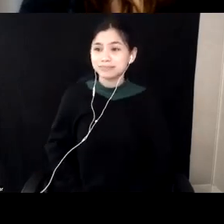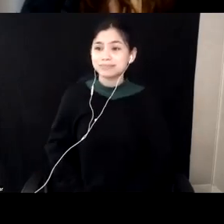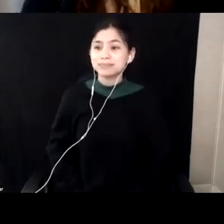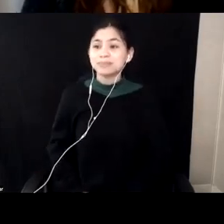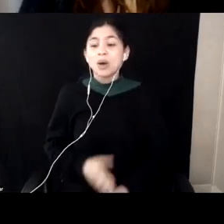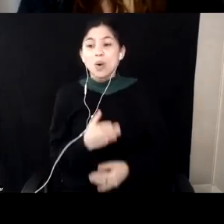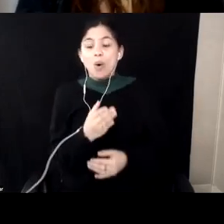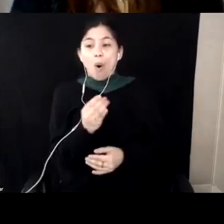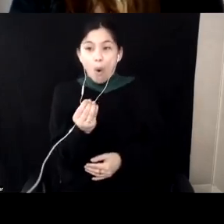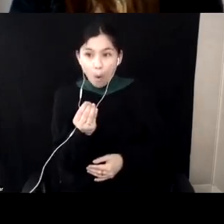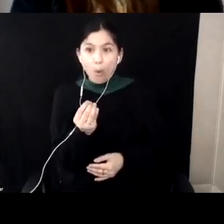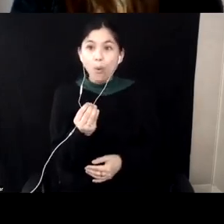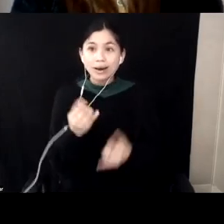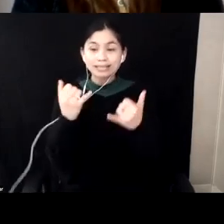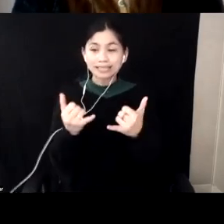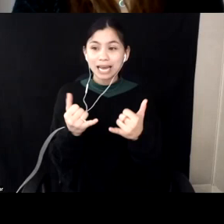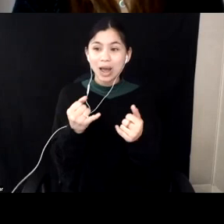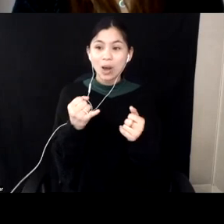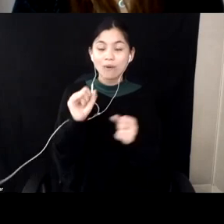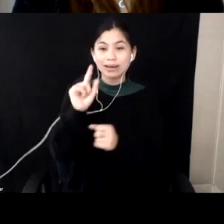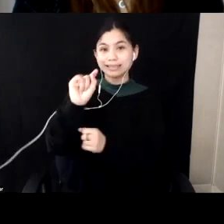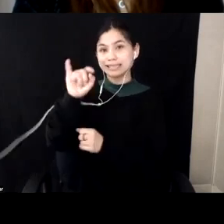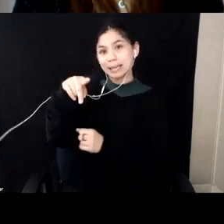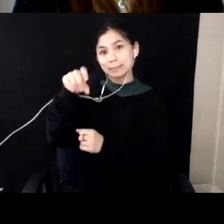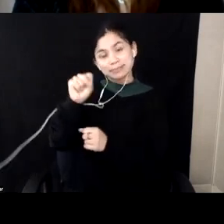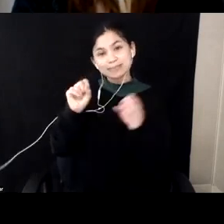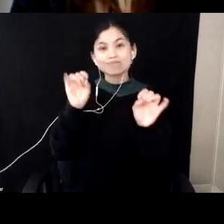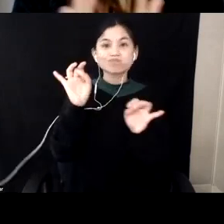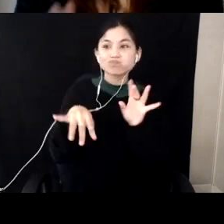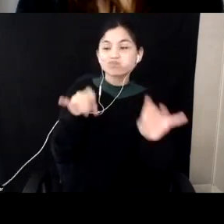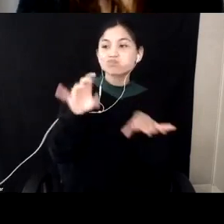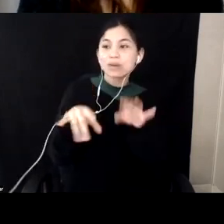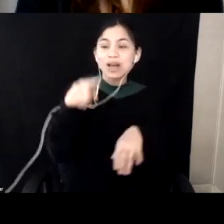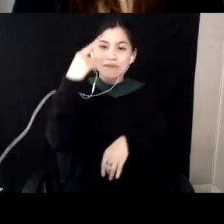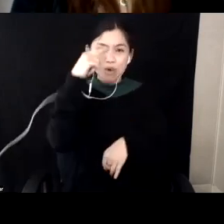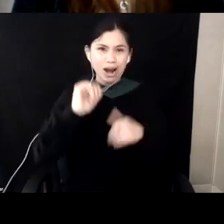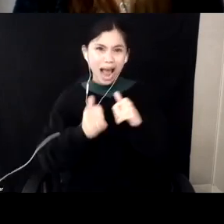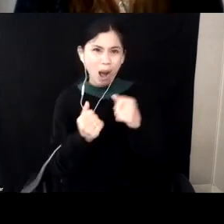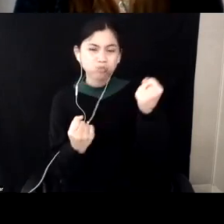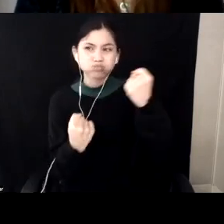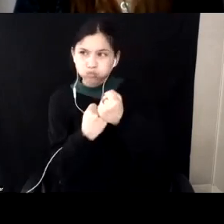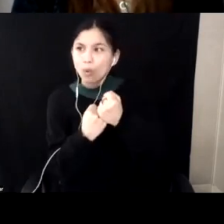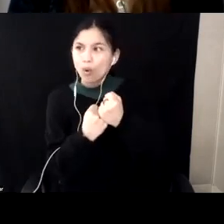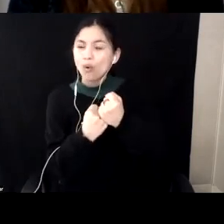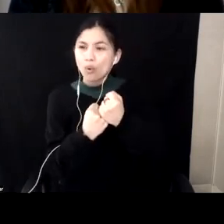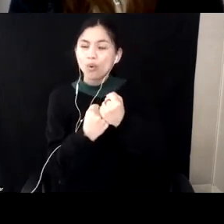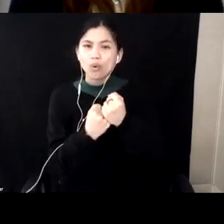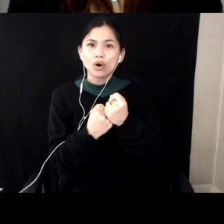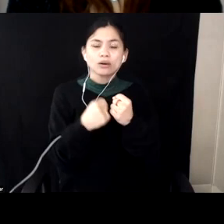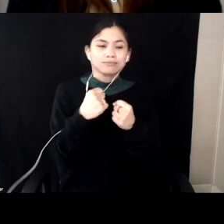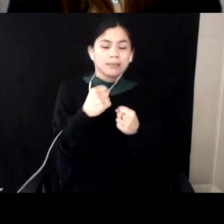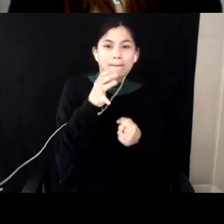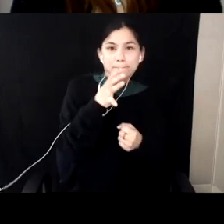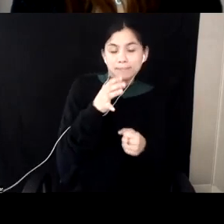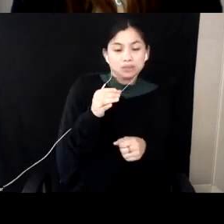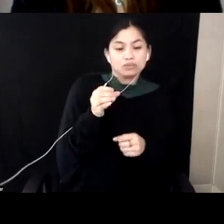So now the tips for me on how to support. So if you're an educator or